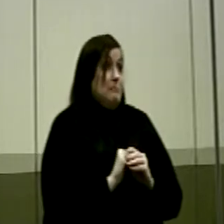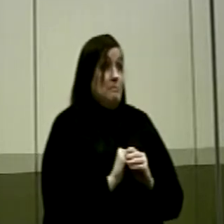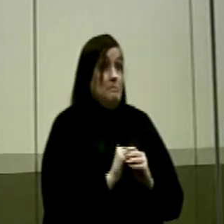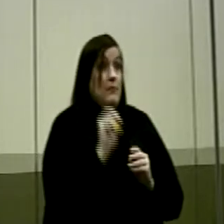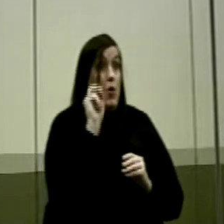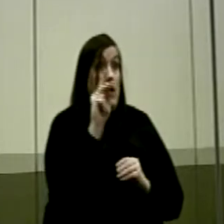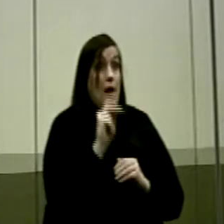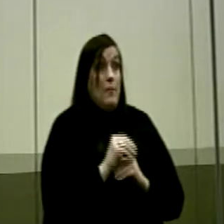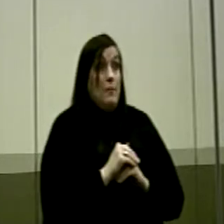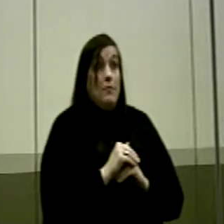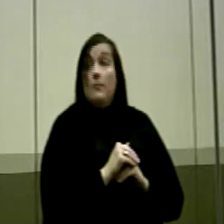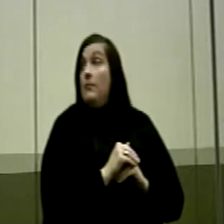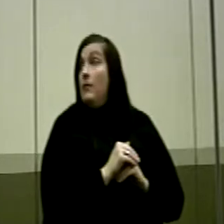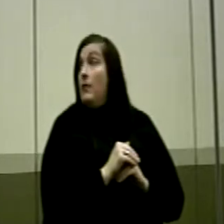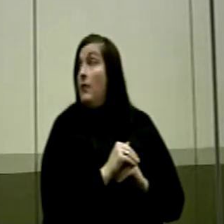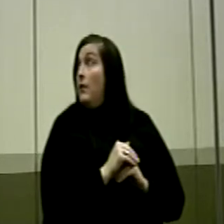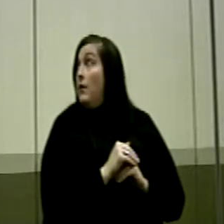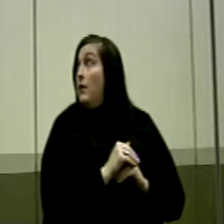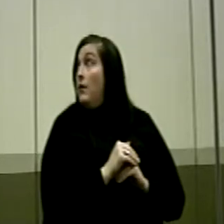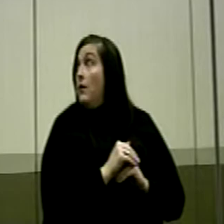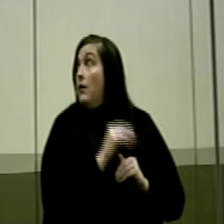Okay, wait, let me go.